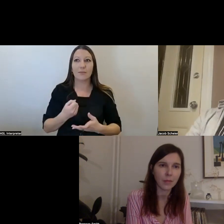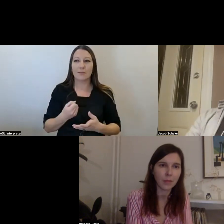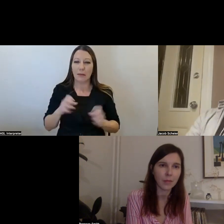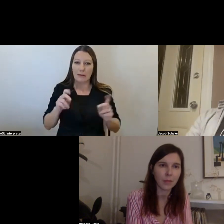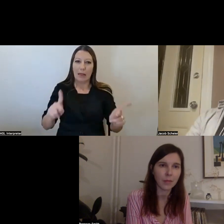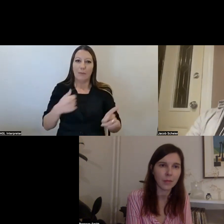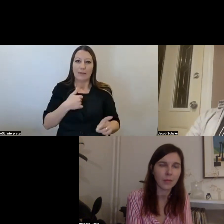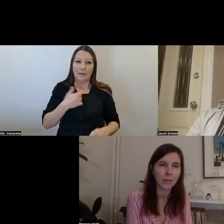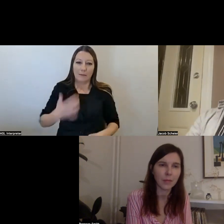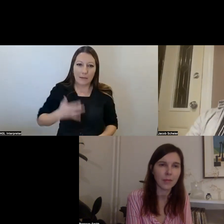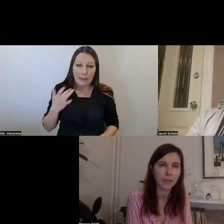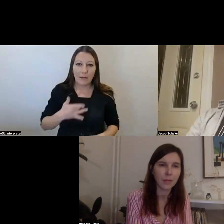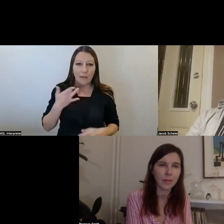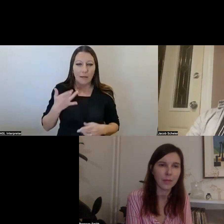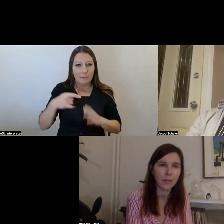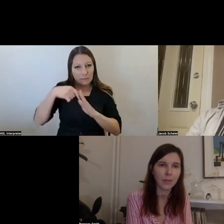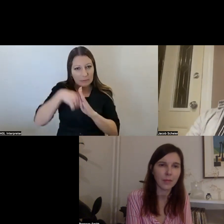and it maybe